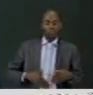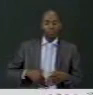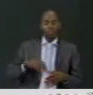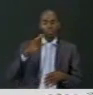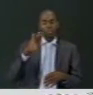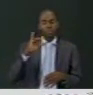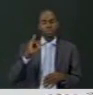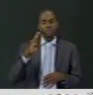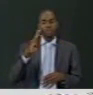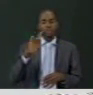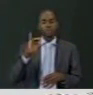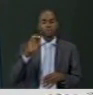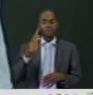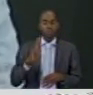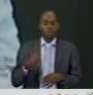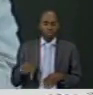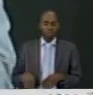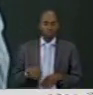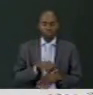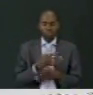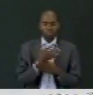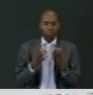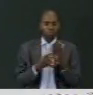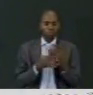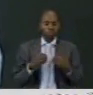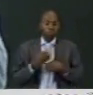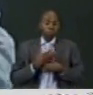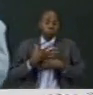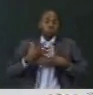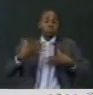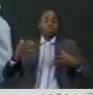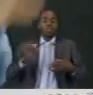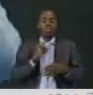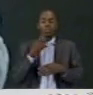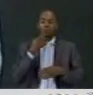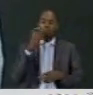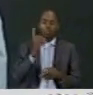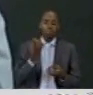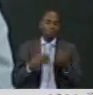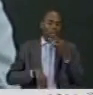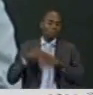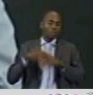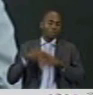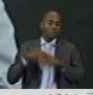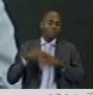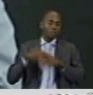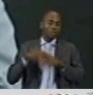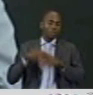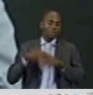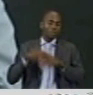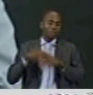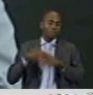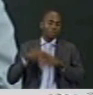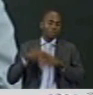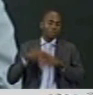elephantiasis and yeah I command you come out in Jesus